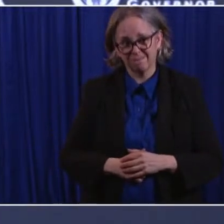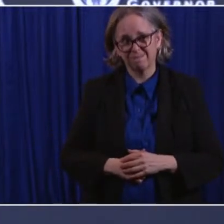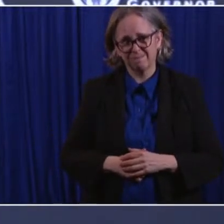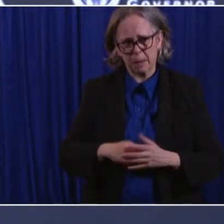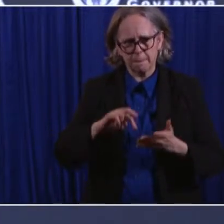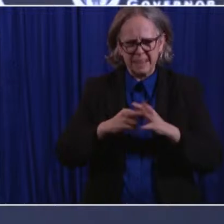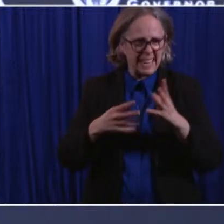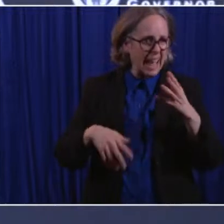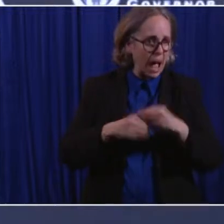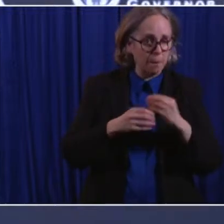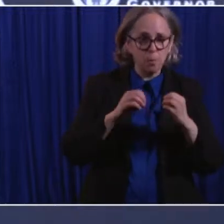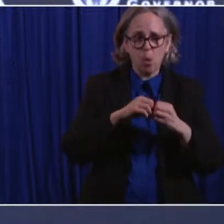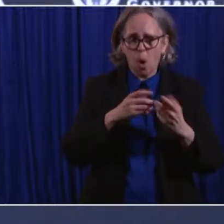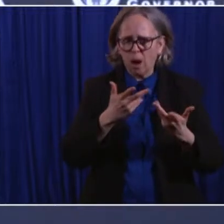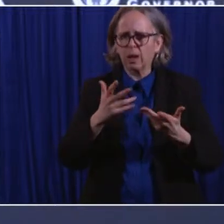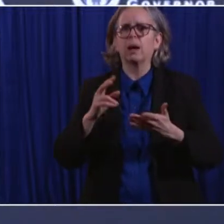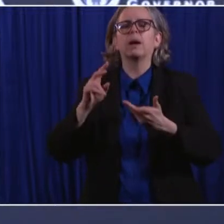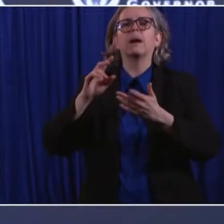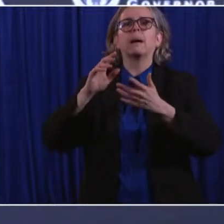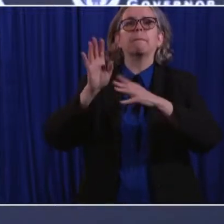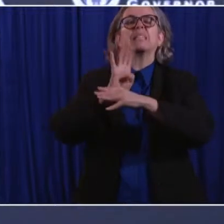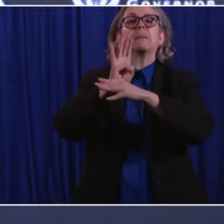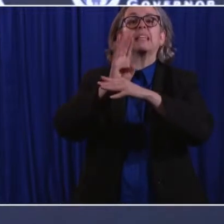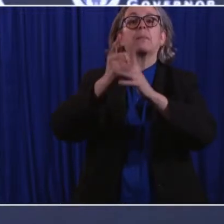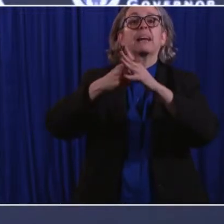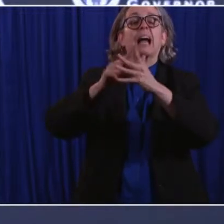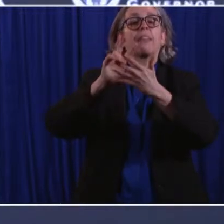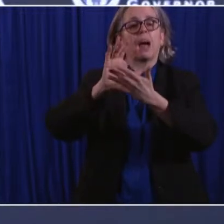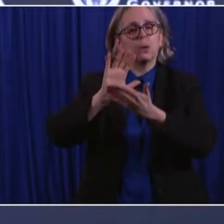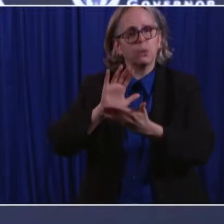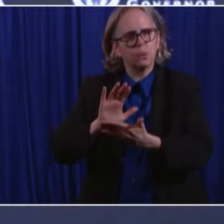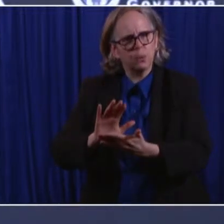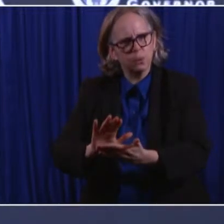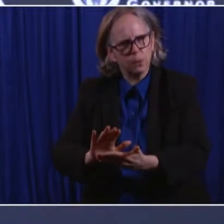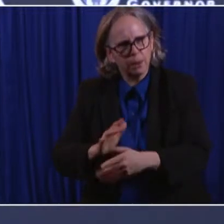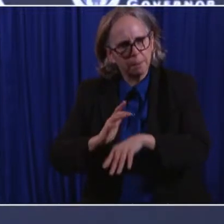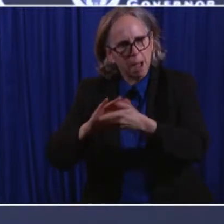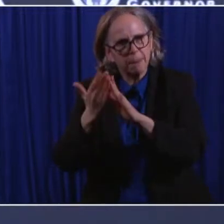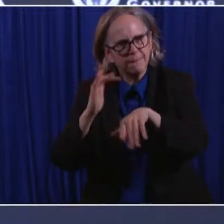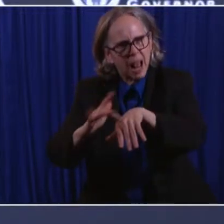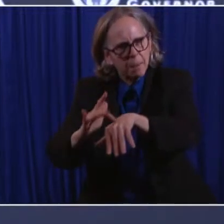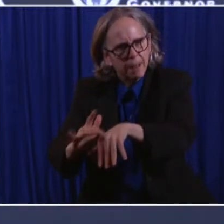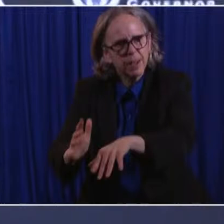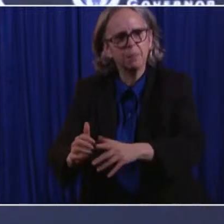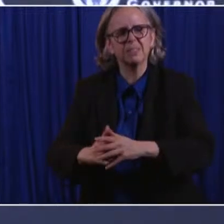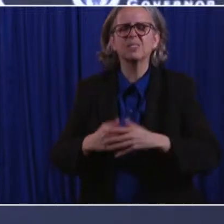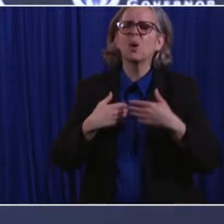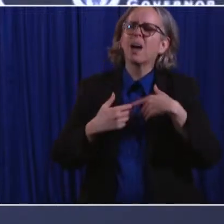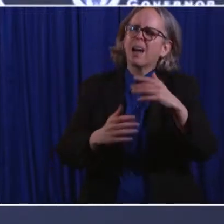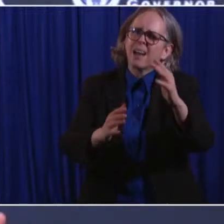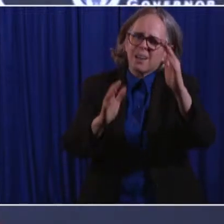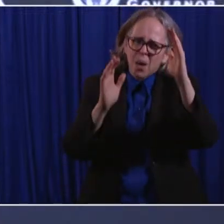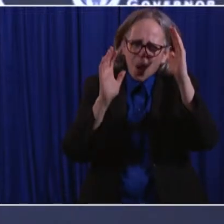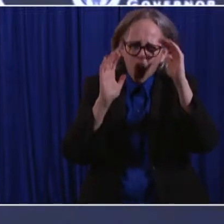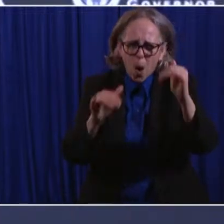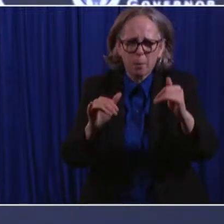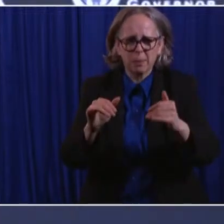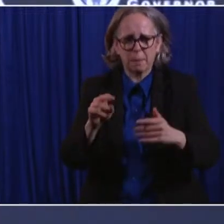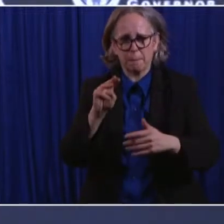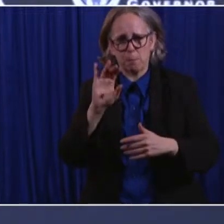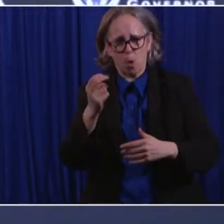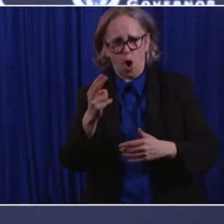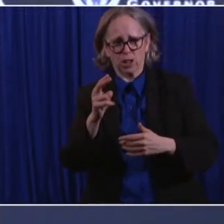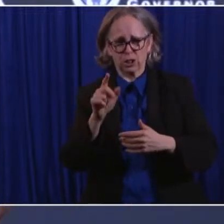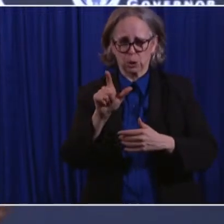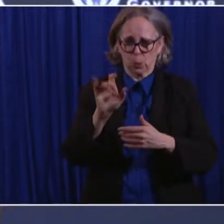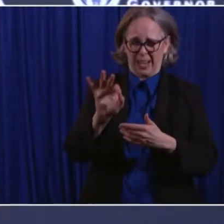we see some openings. So I would expect, on the week of the 29th, when that opens up, you're going to